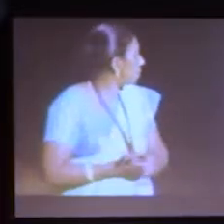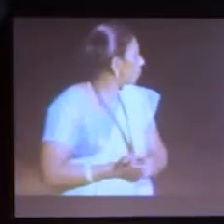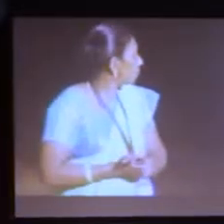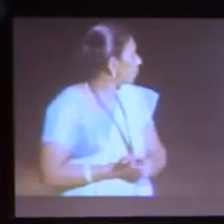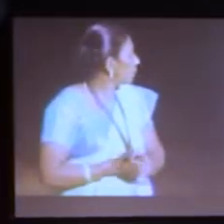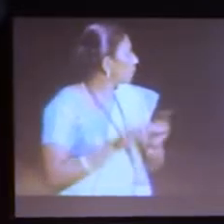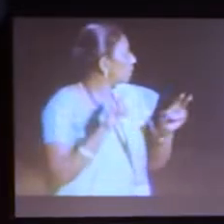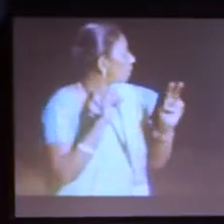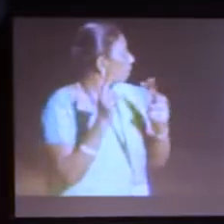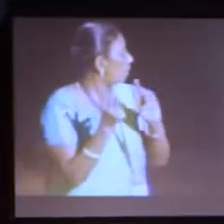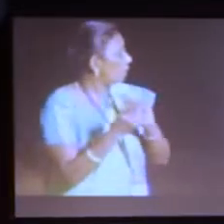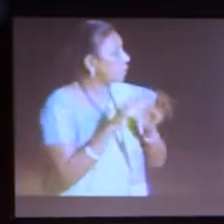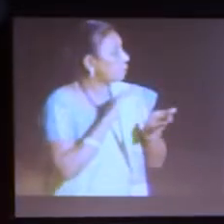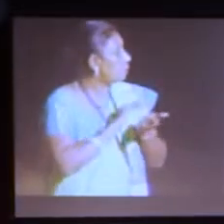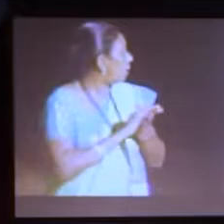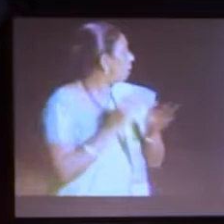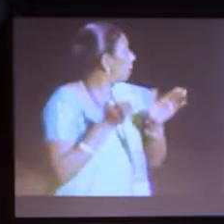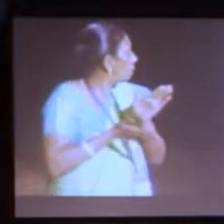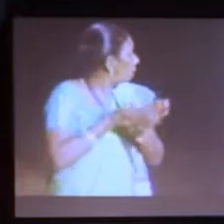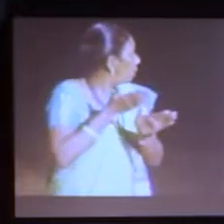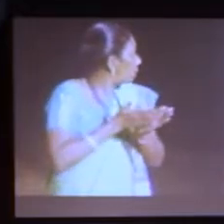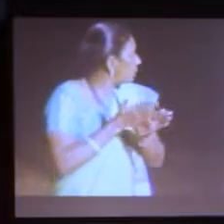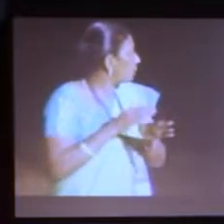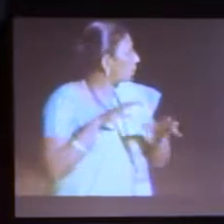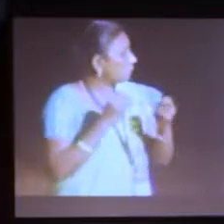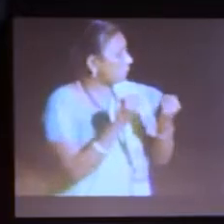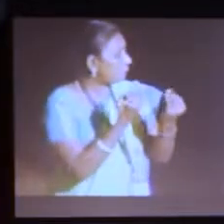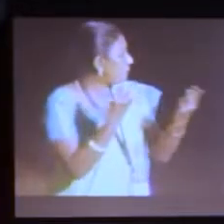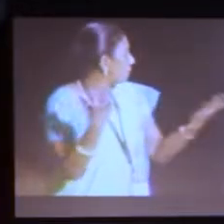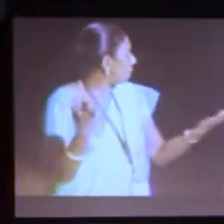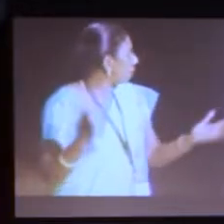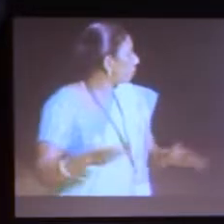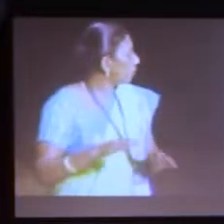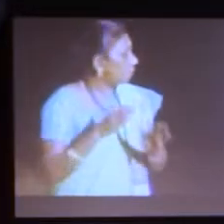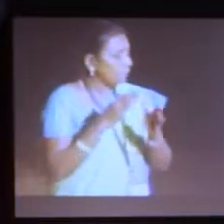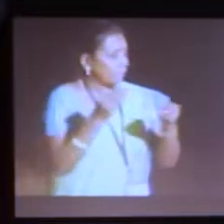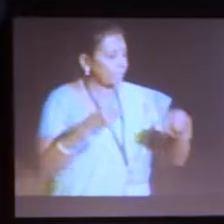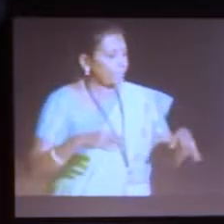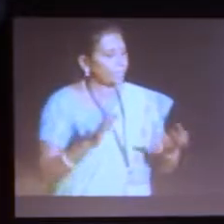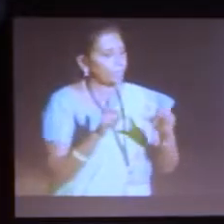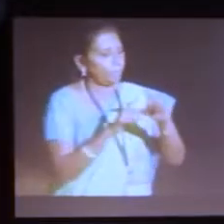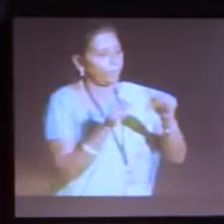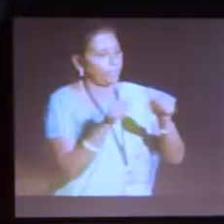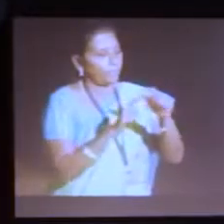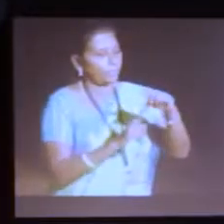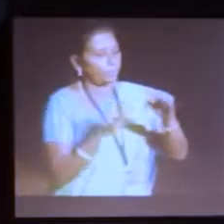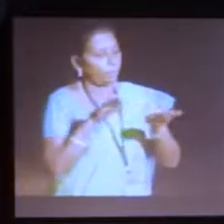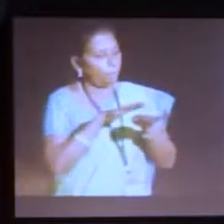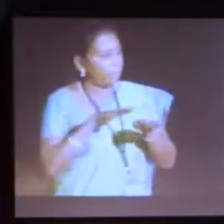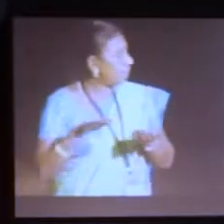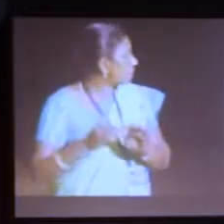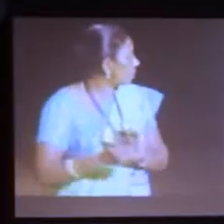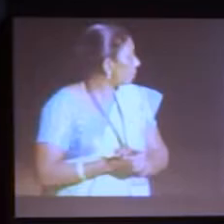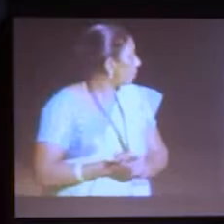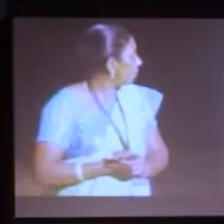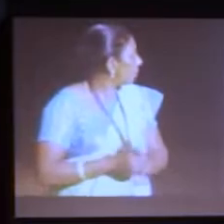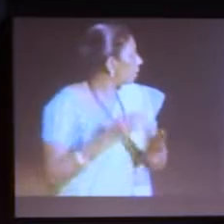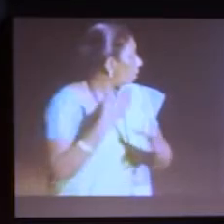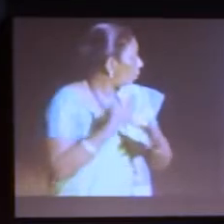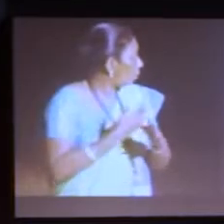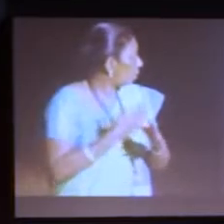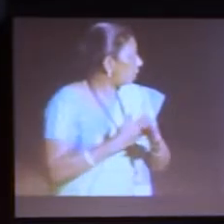new AI-based data demographic dashboard of disability around the world. We're